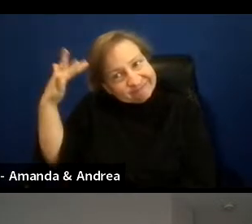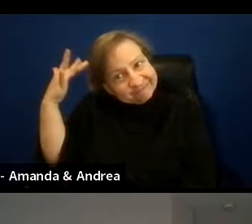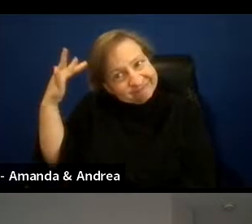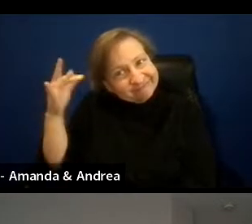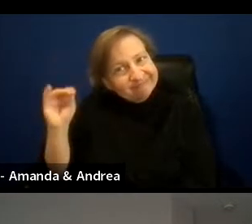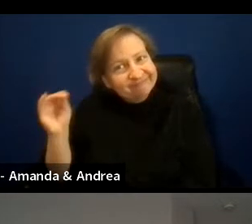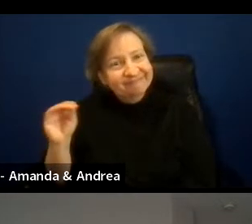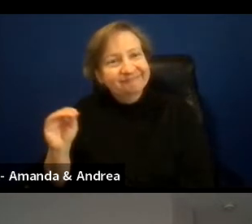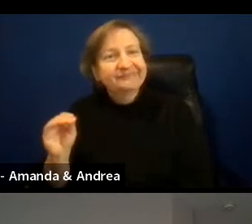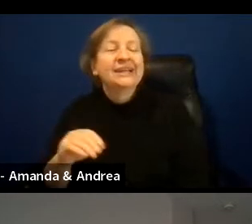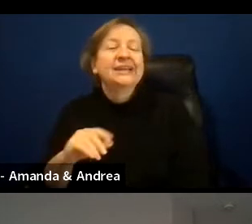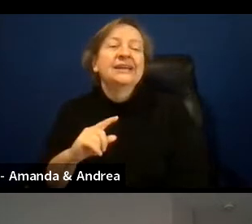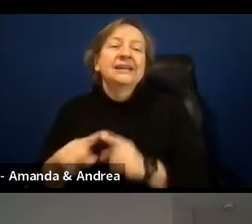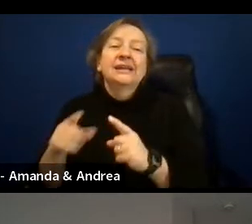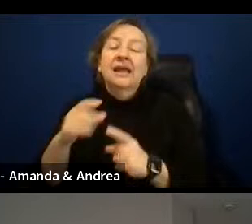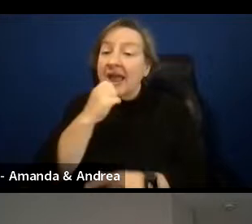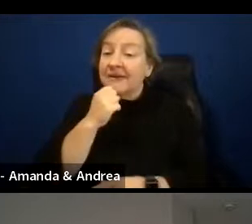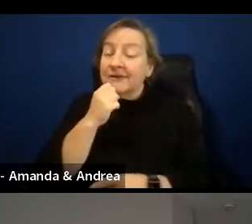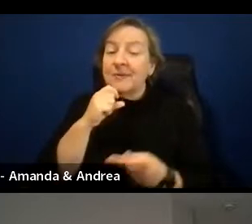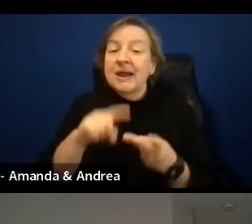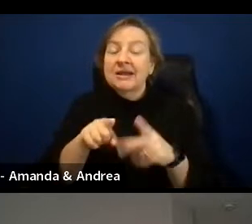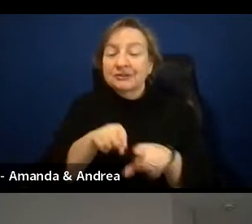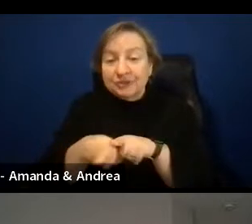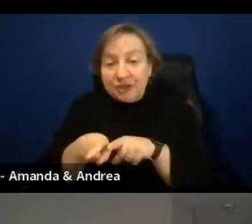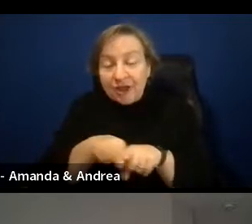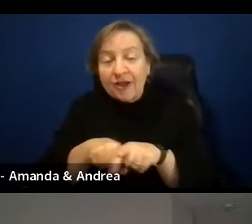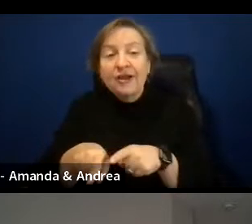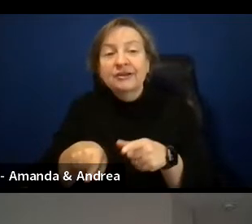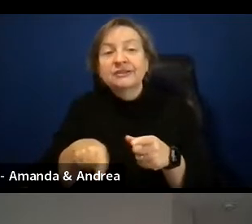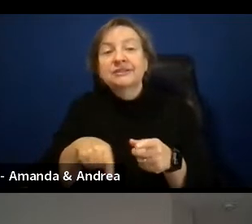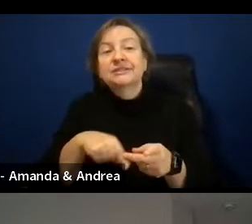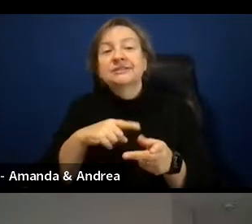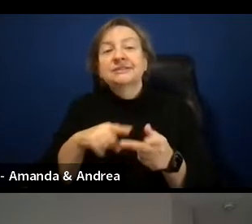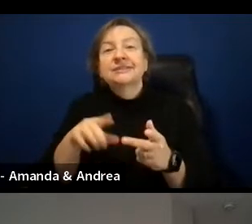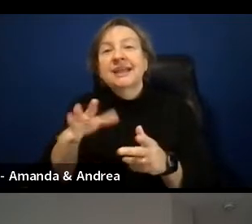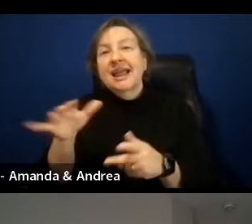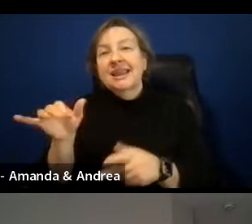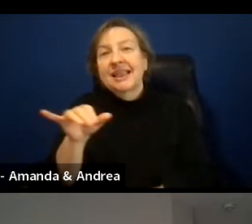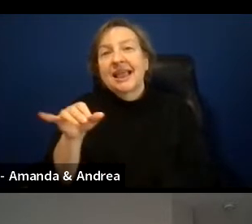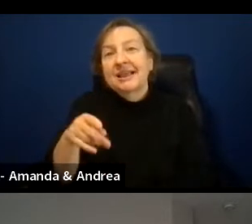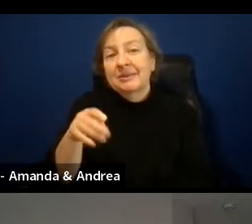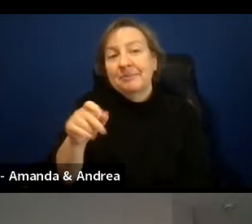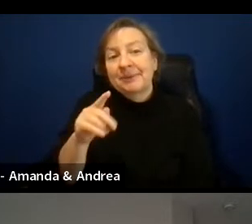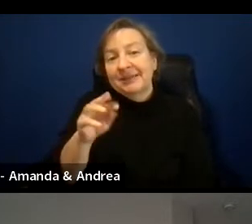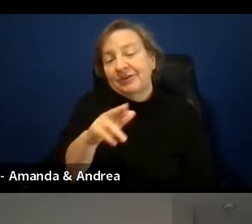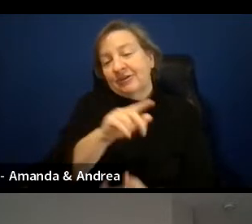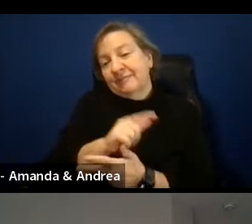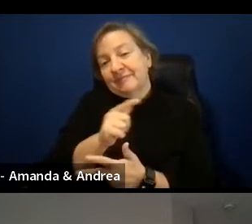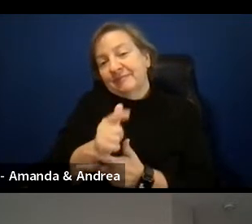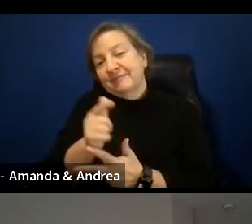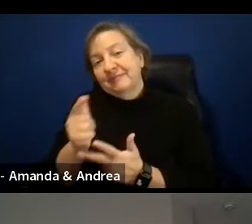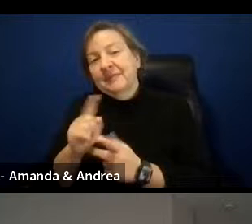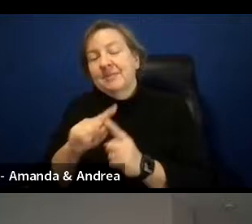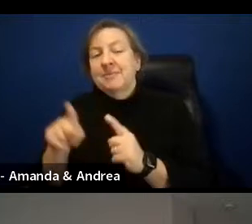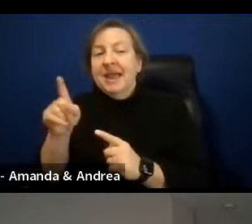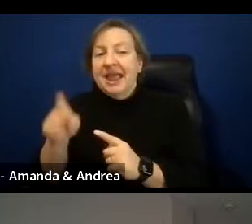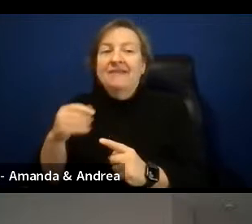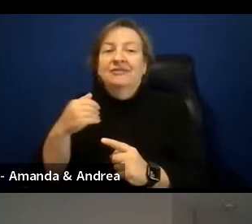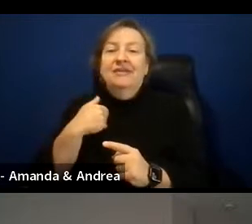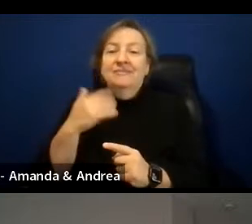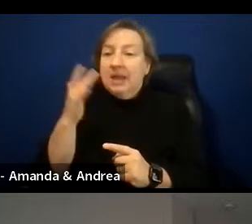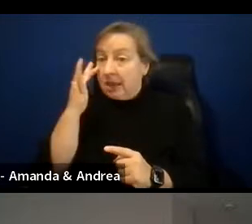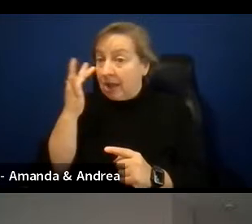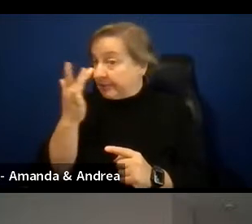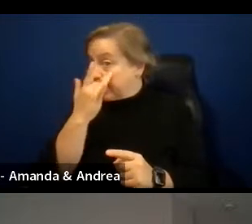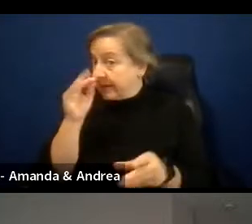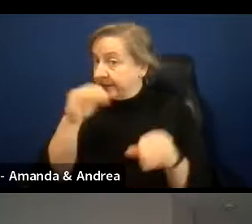either. Underwear, socks, and I'm kind of like Peter. It kind of flows like that, but I also always have to have my contacts in there.